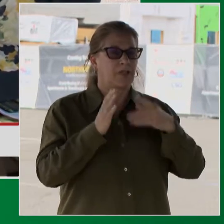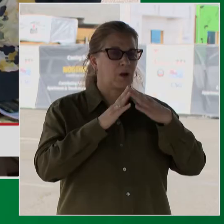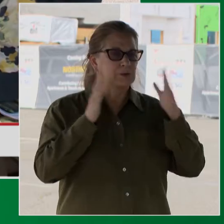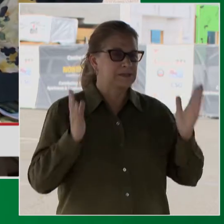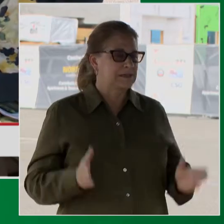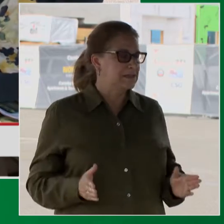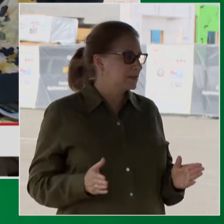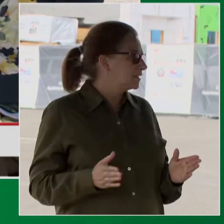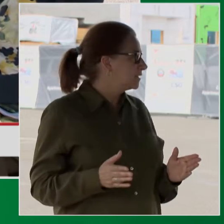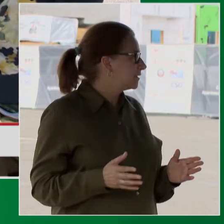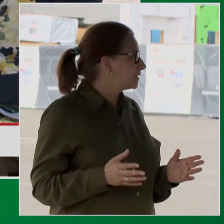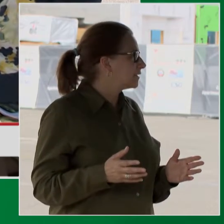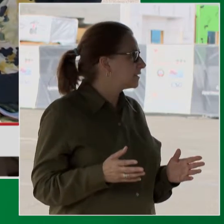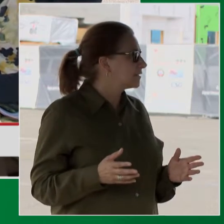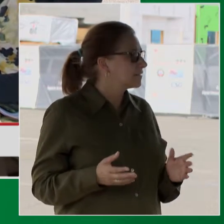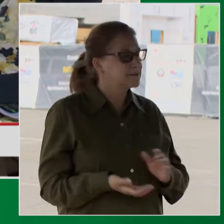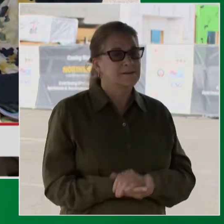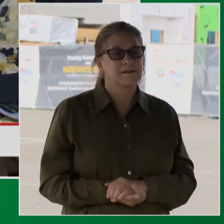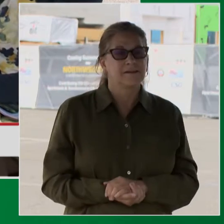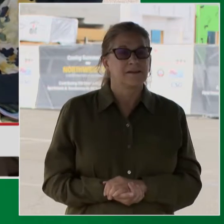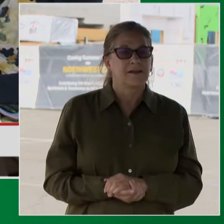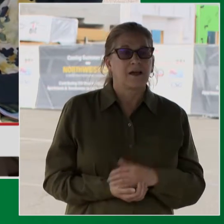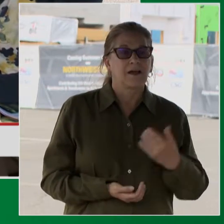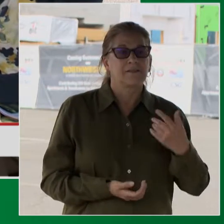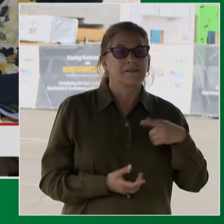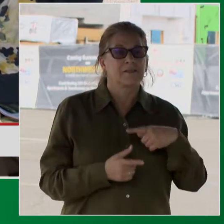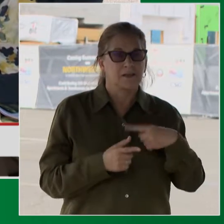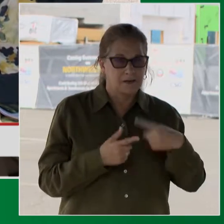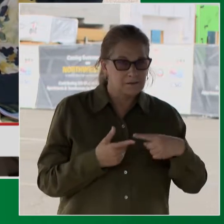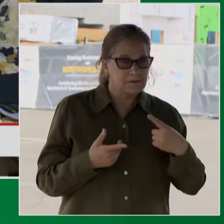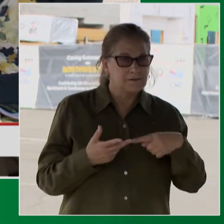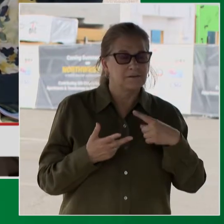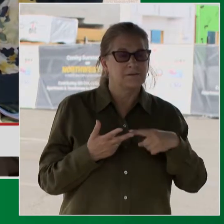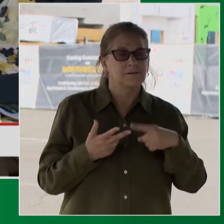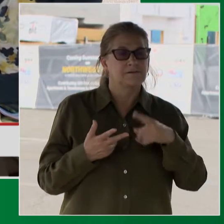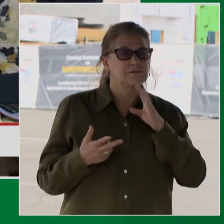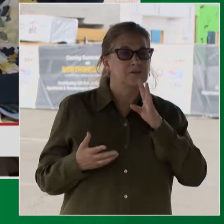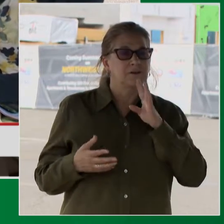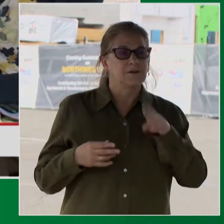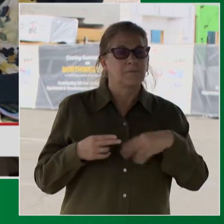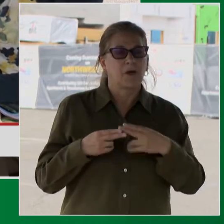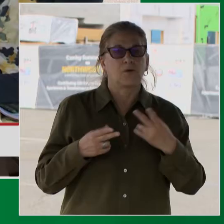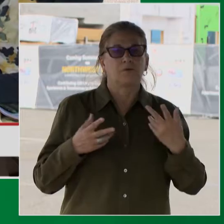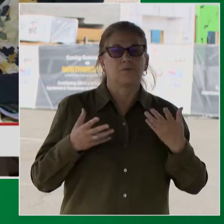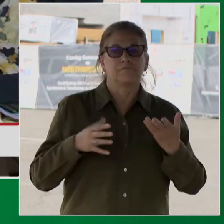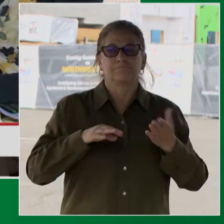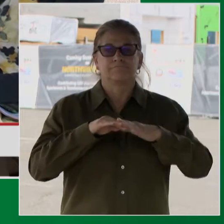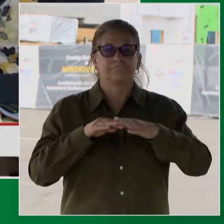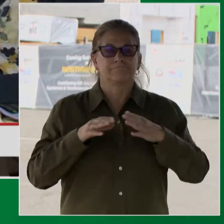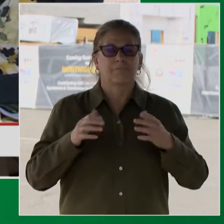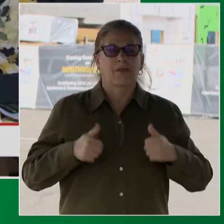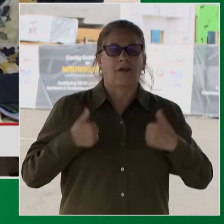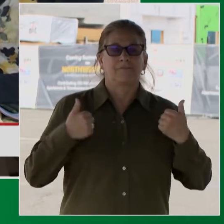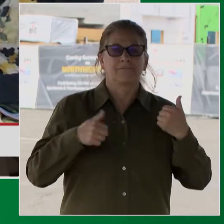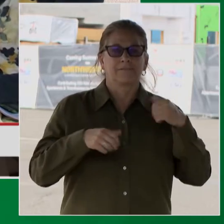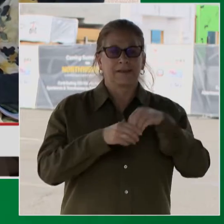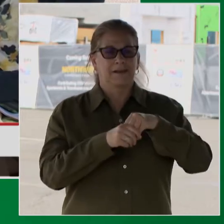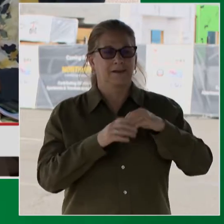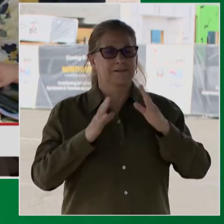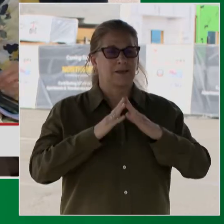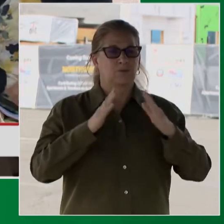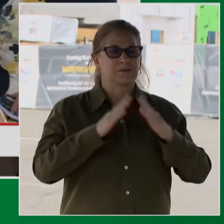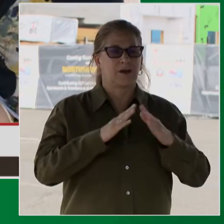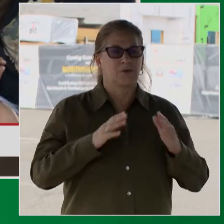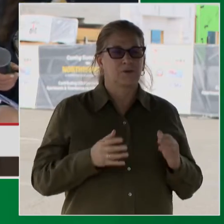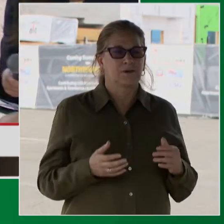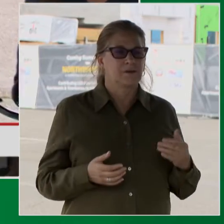then going to bring you back in a little bit to talk a little bit more about restoring downtown vibrancy and really job growth. So we'll come back to